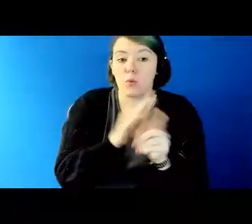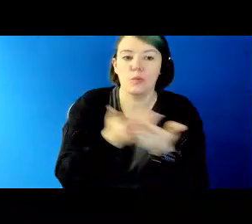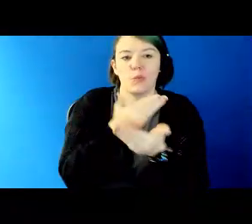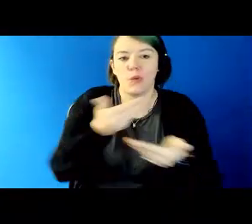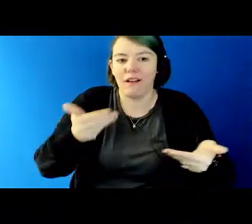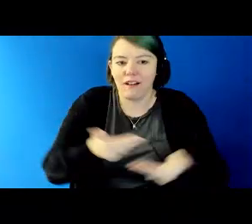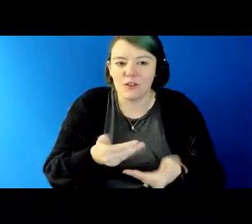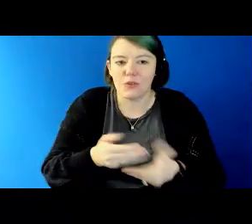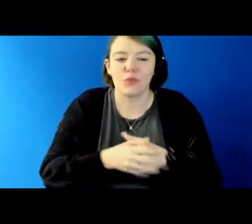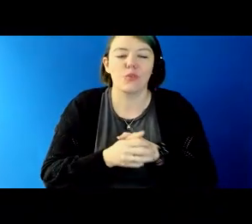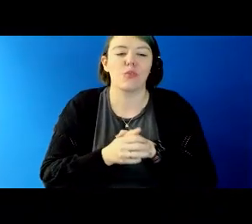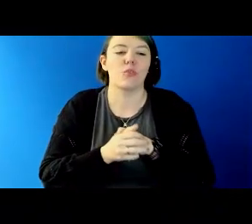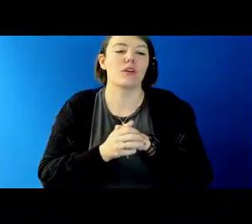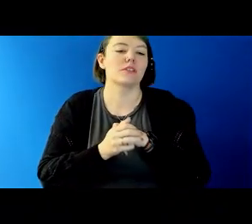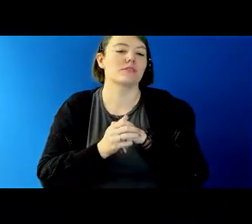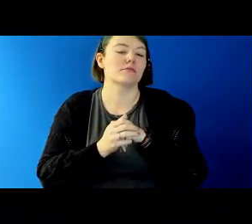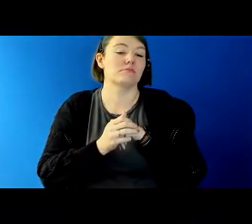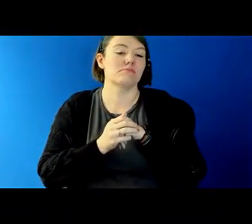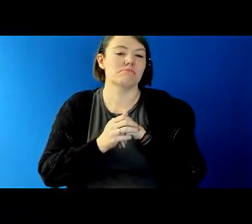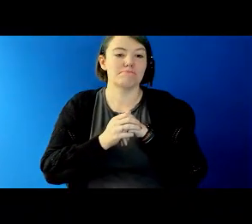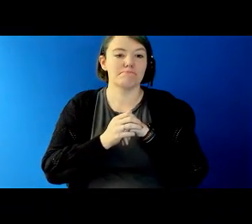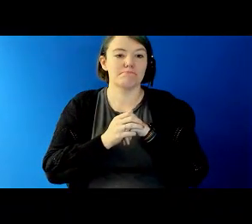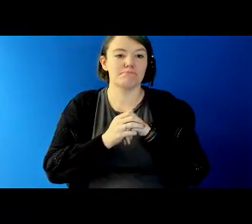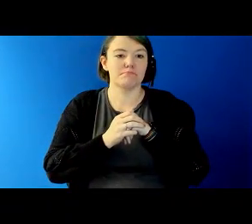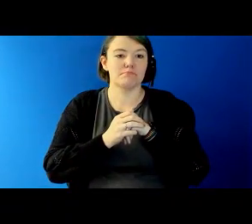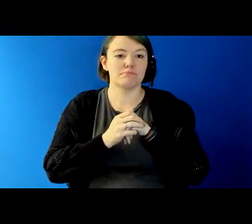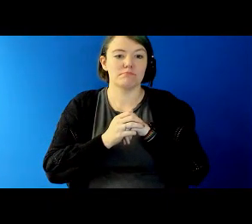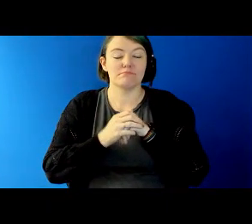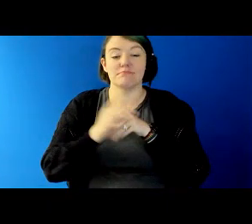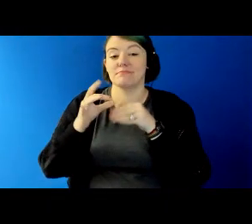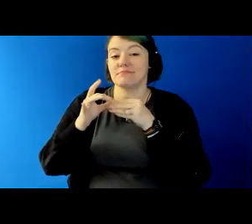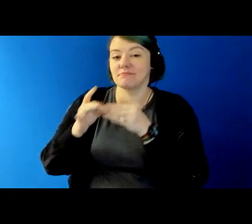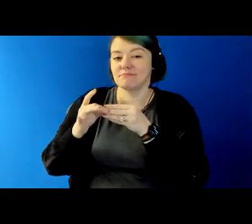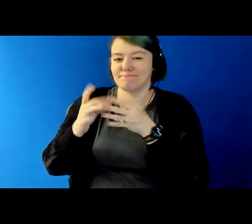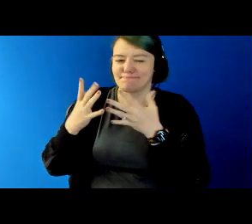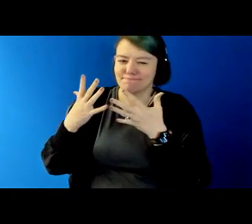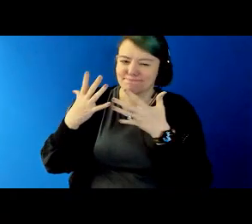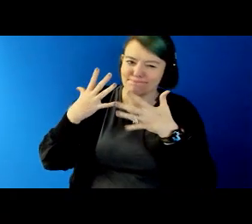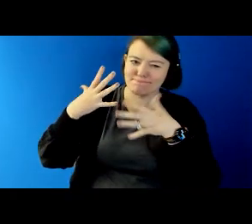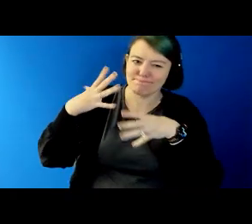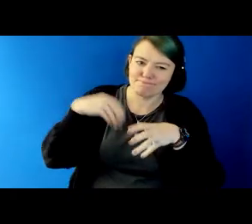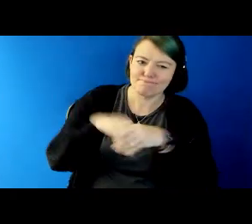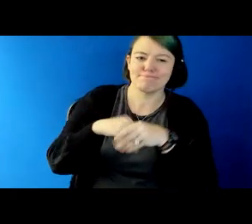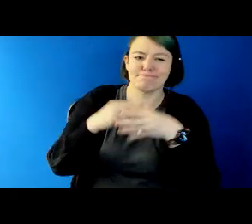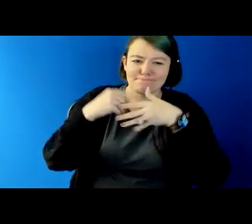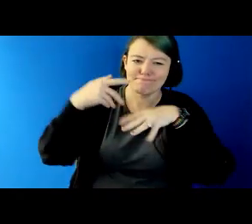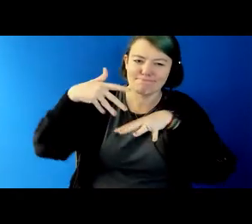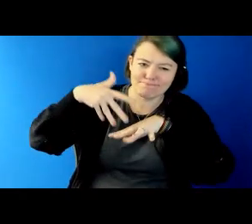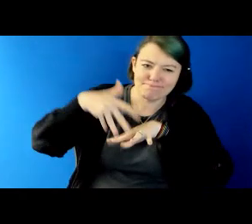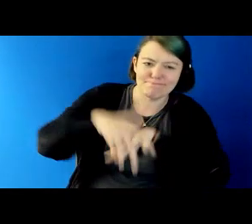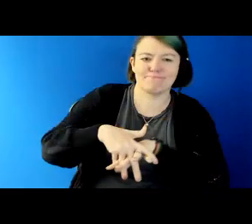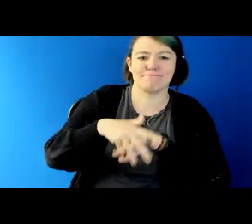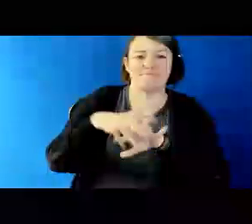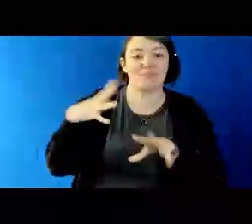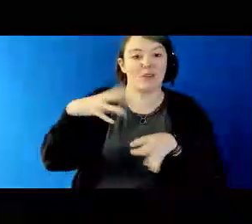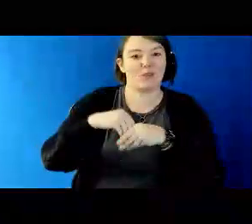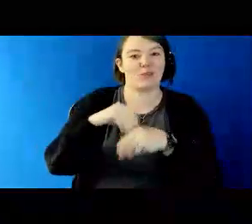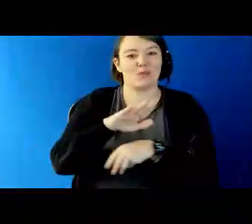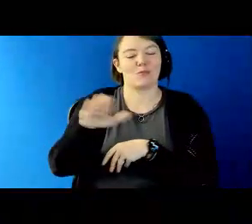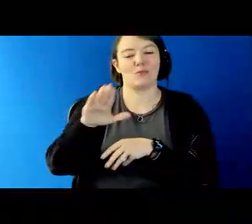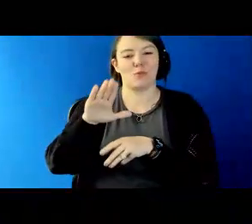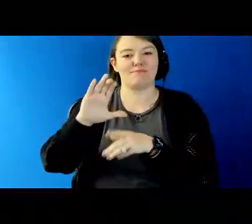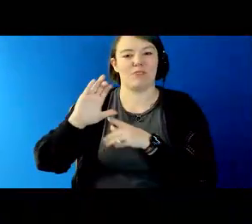company's culture, which reinforces how you do business. And again, it isn't just a one-time initiative. So to keep